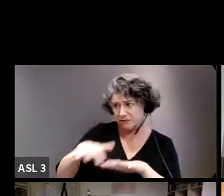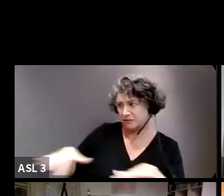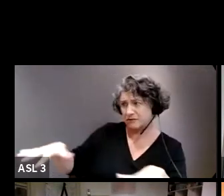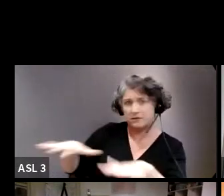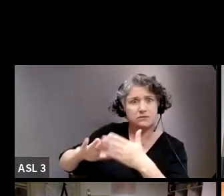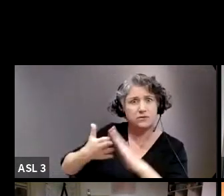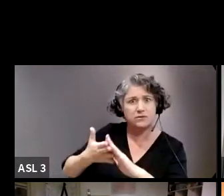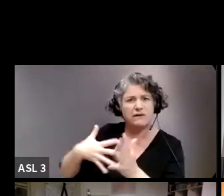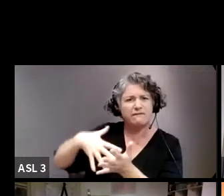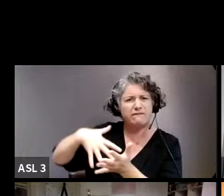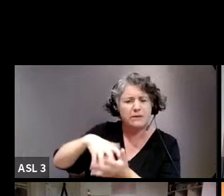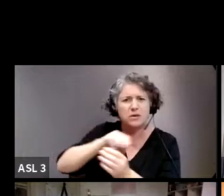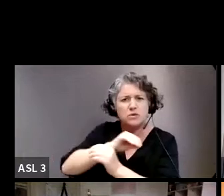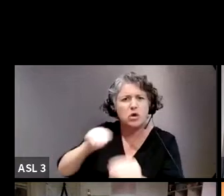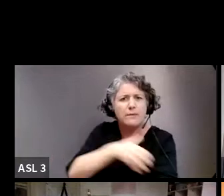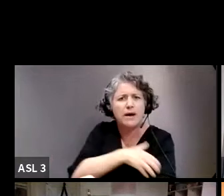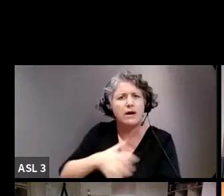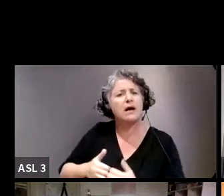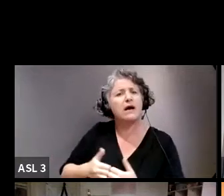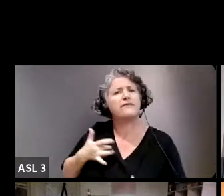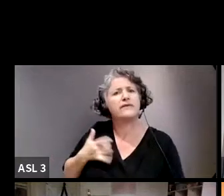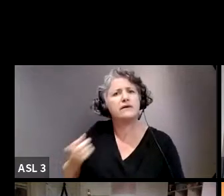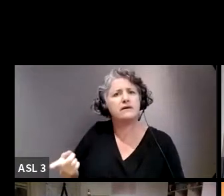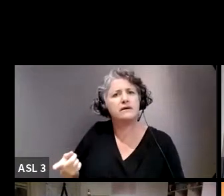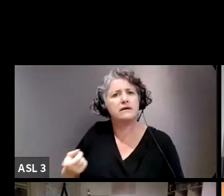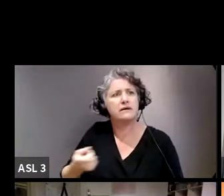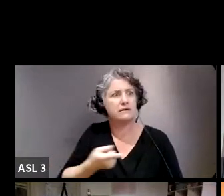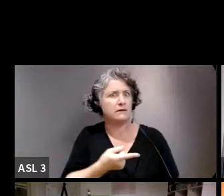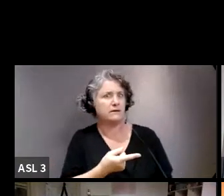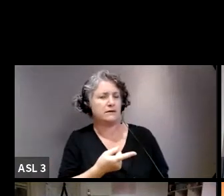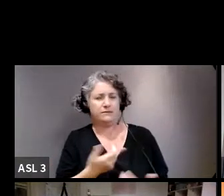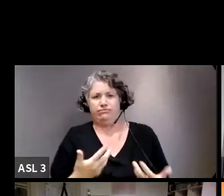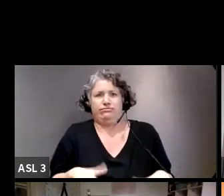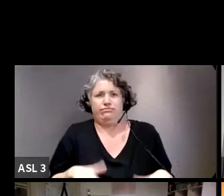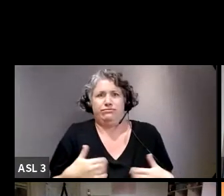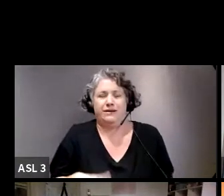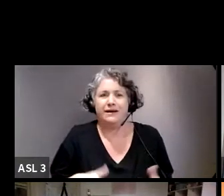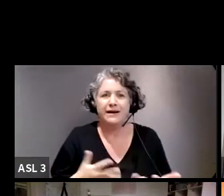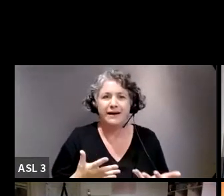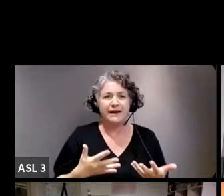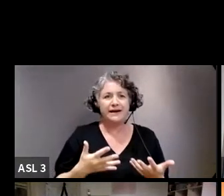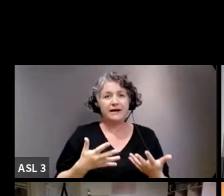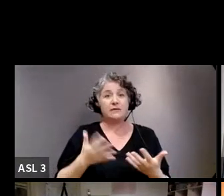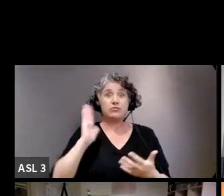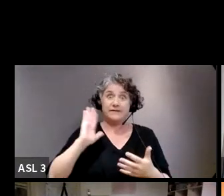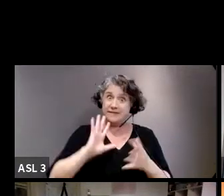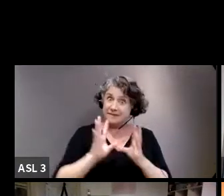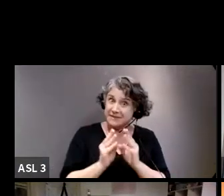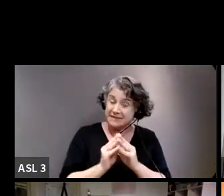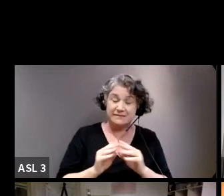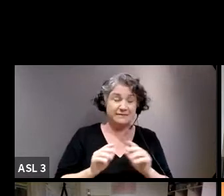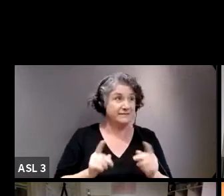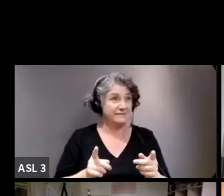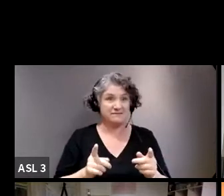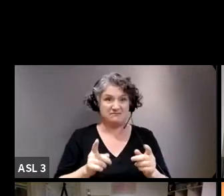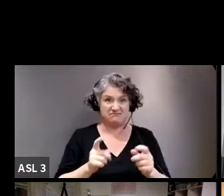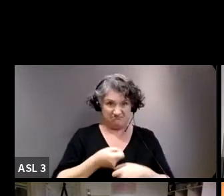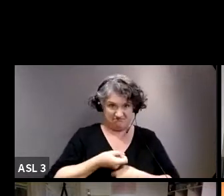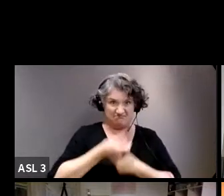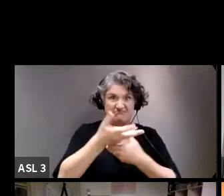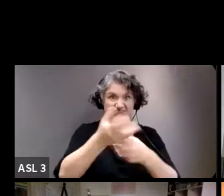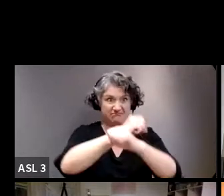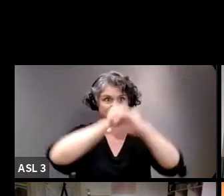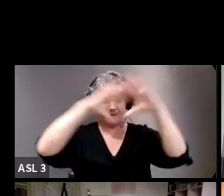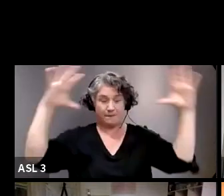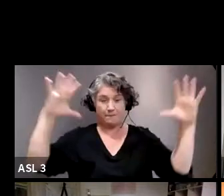with no power feel at previous meetings it has been framed that provincially the provincially mandated community